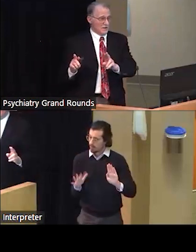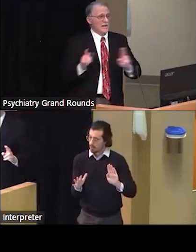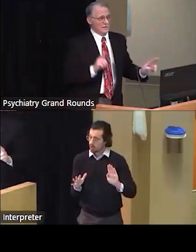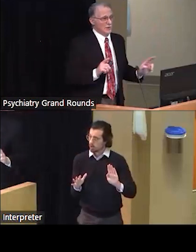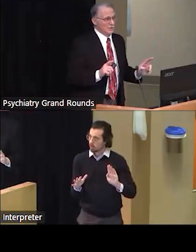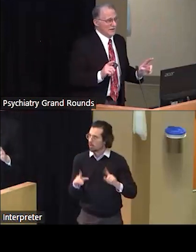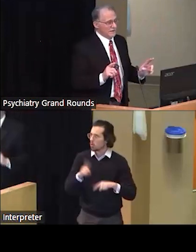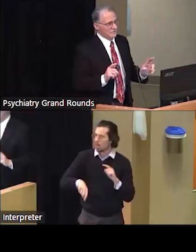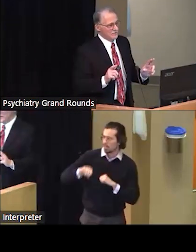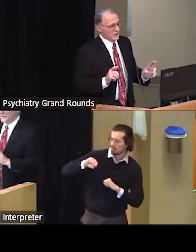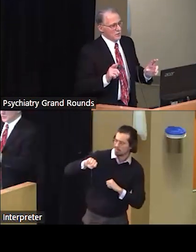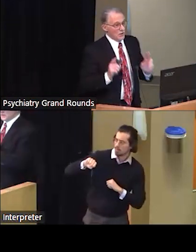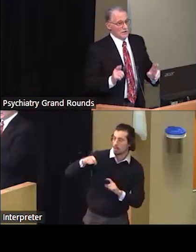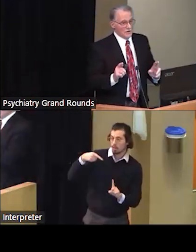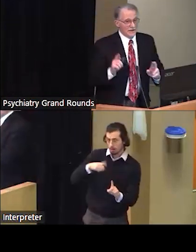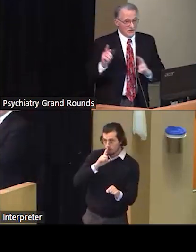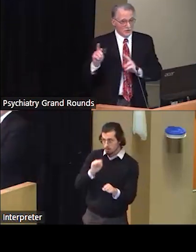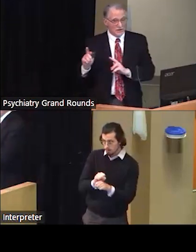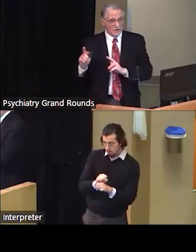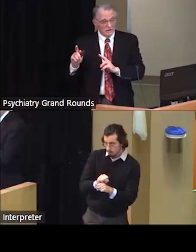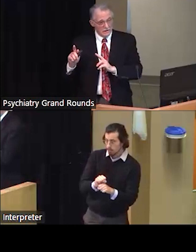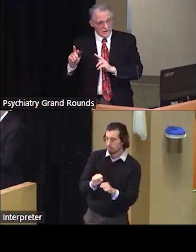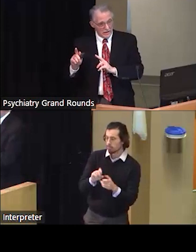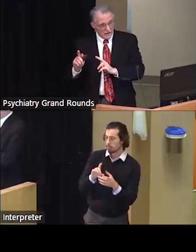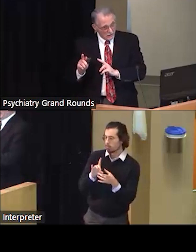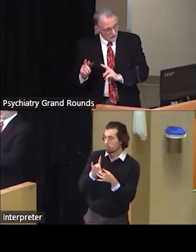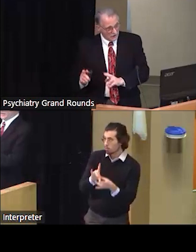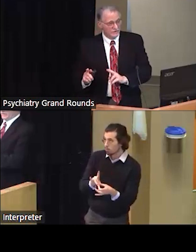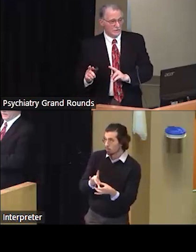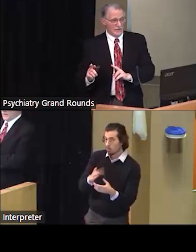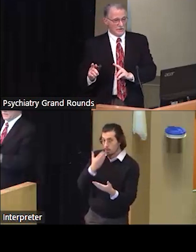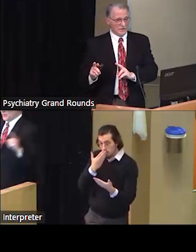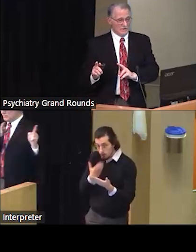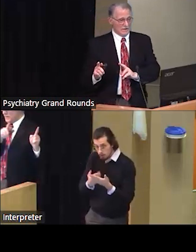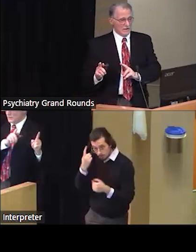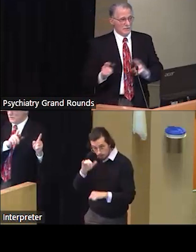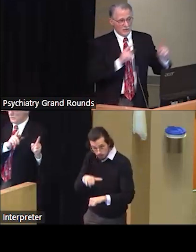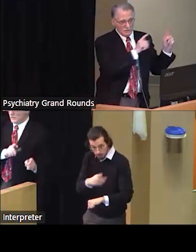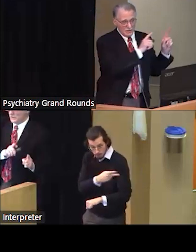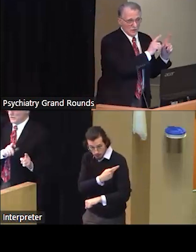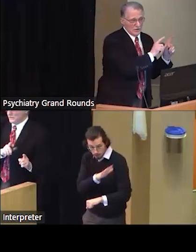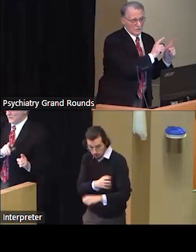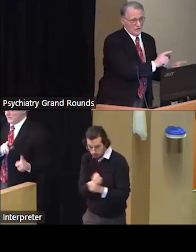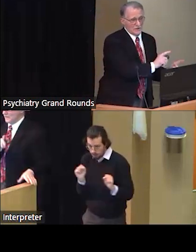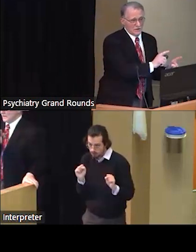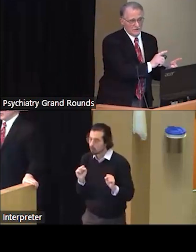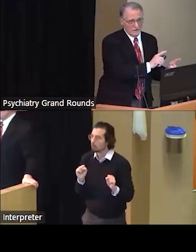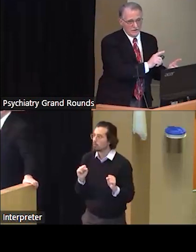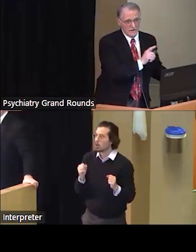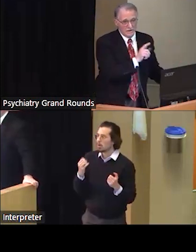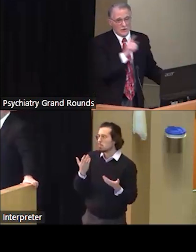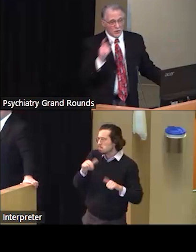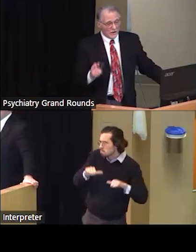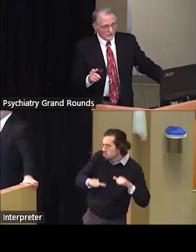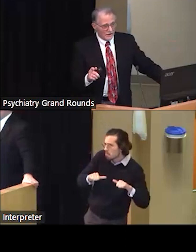there, it's very hard to push back, whether or not it's really good for patient safety. But once people call it patient